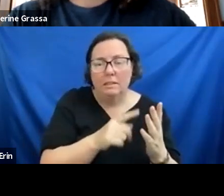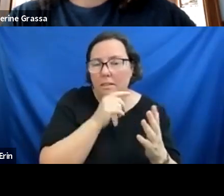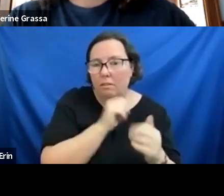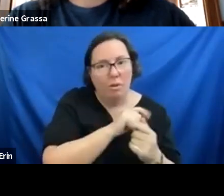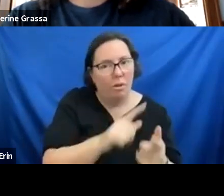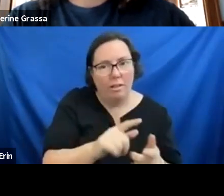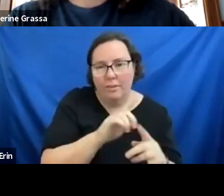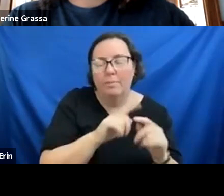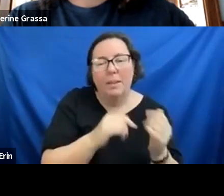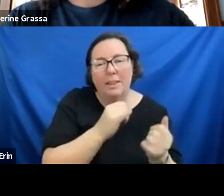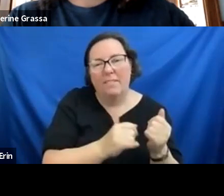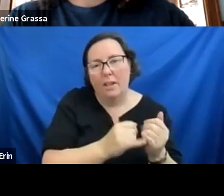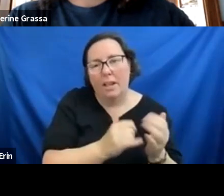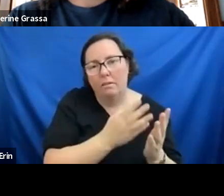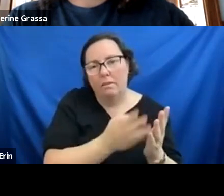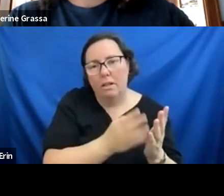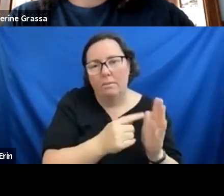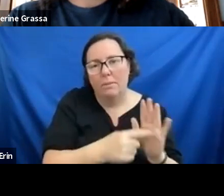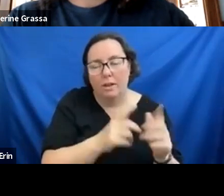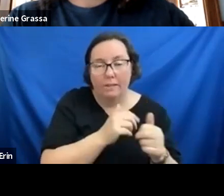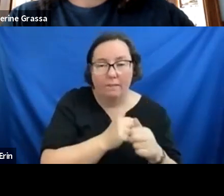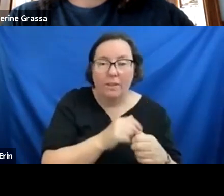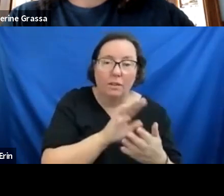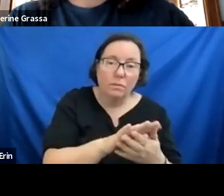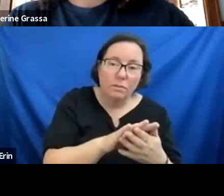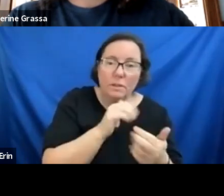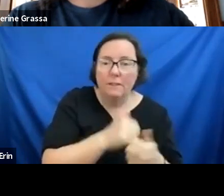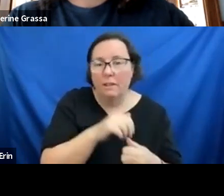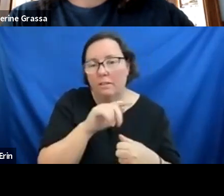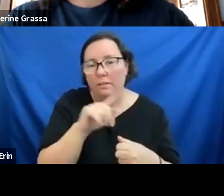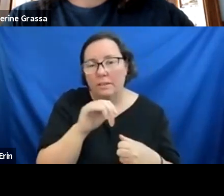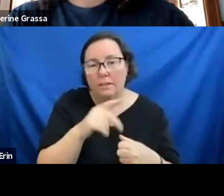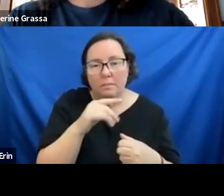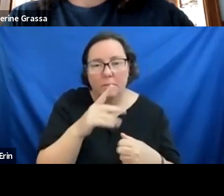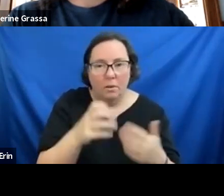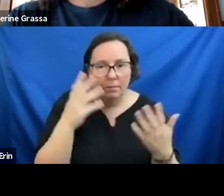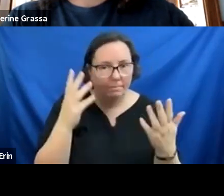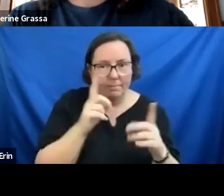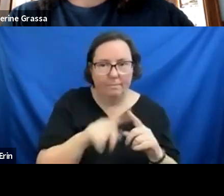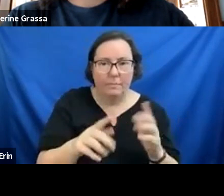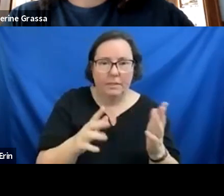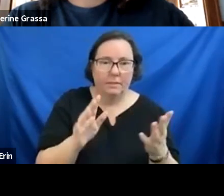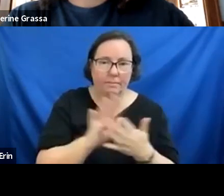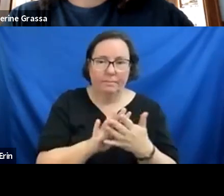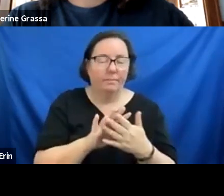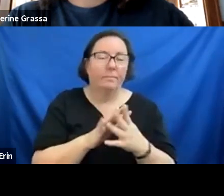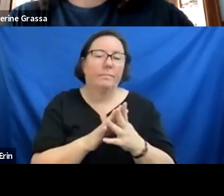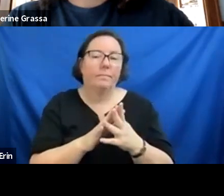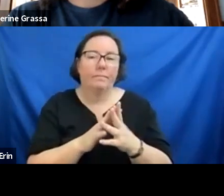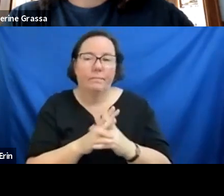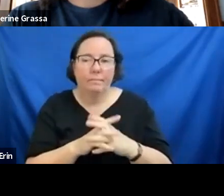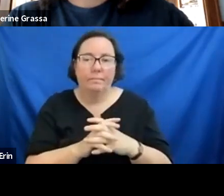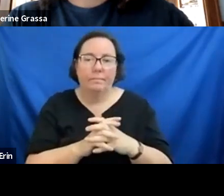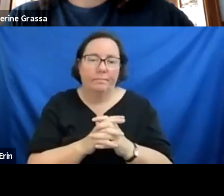And I don't know if that's by school, by zip code, it's a bit of a